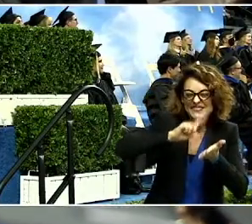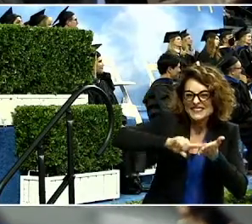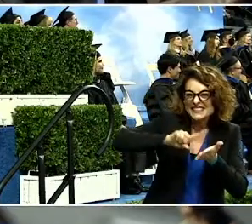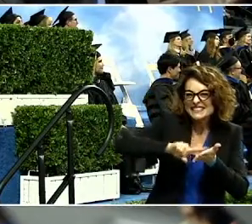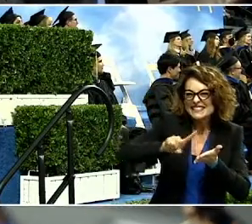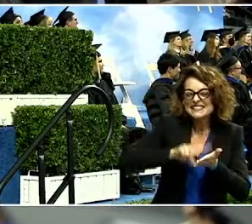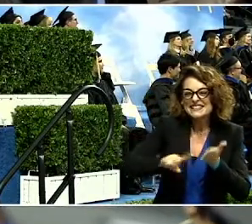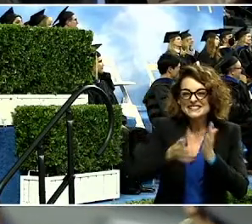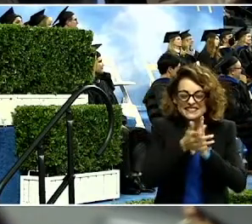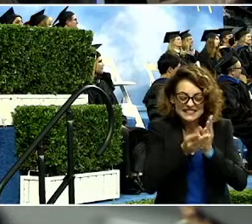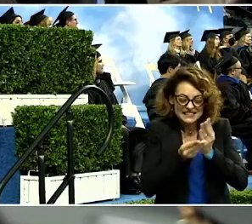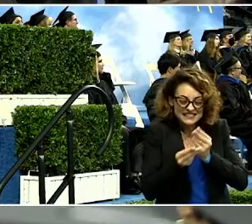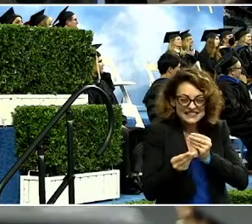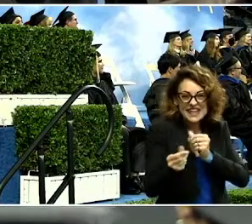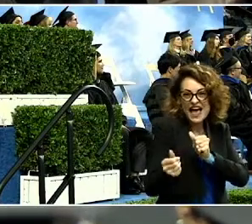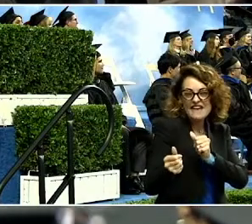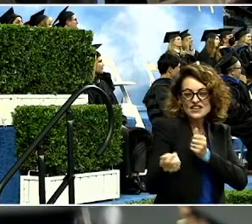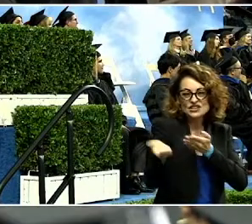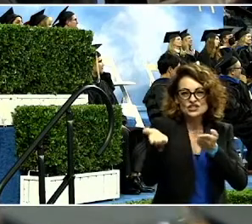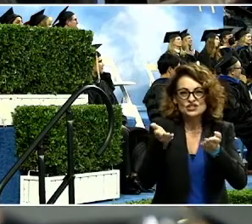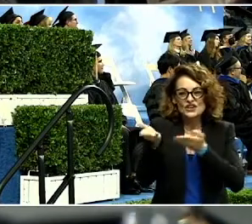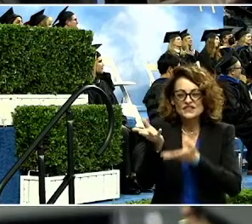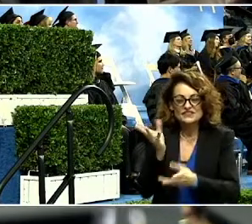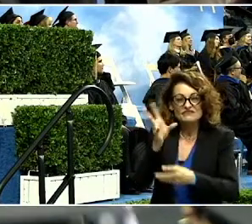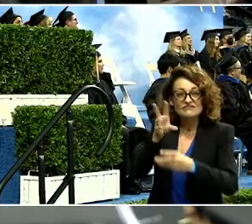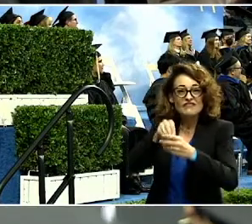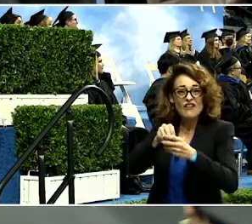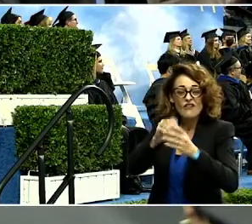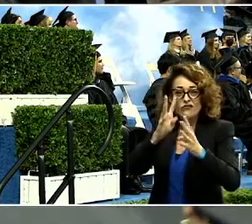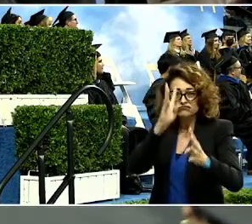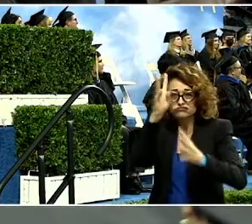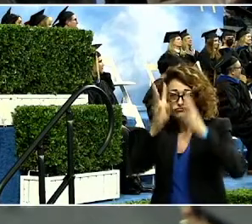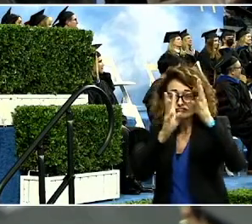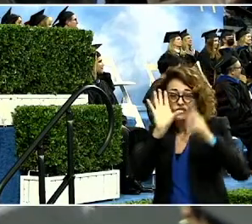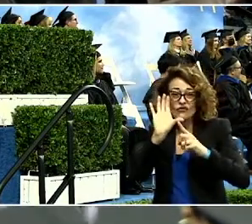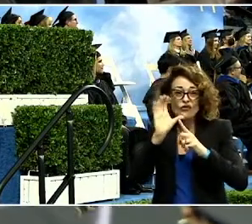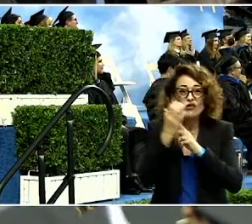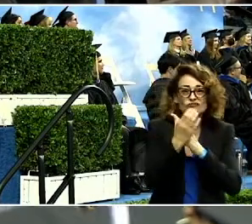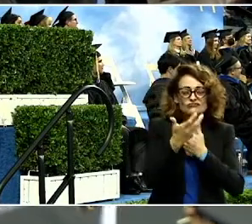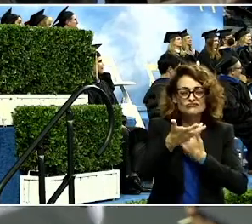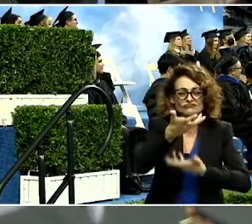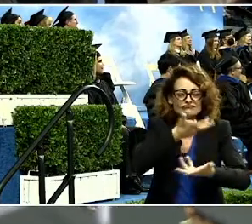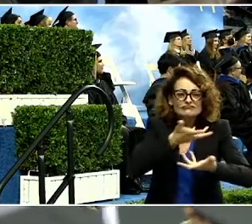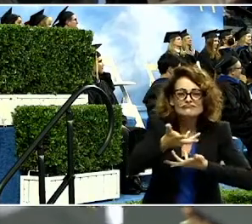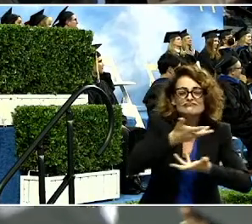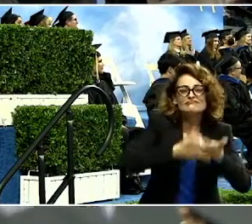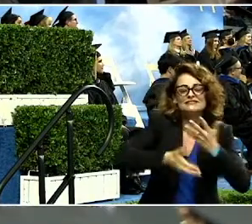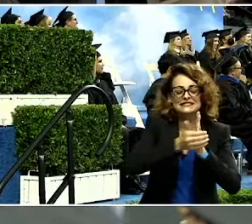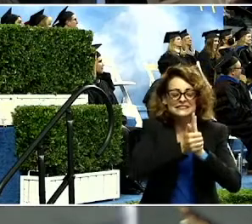research-savvy, service-oriented, culturally creative, interactionally skillful,